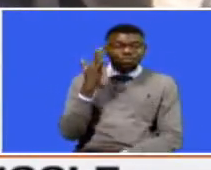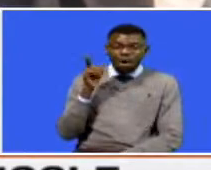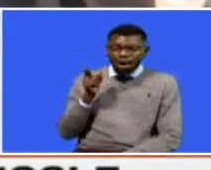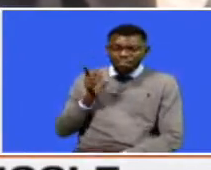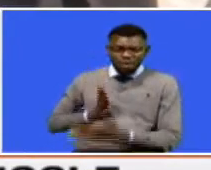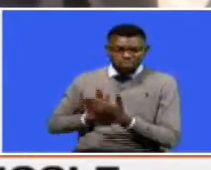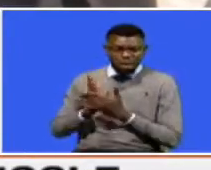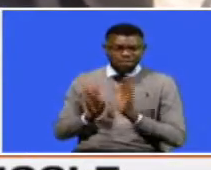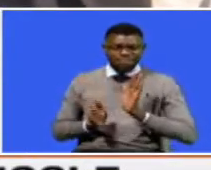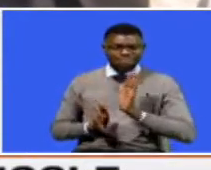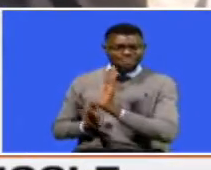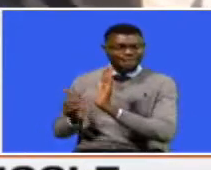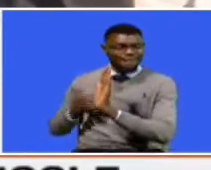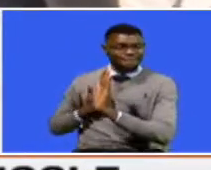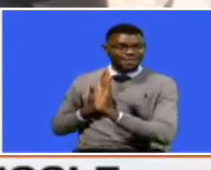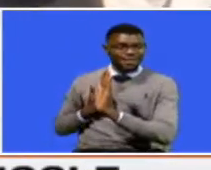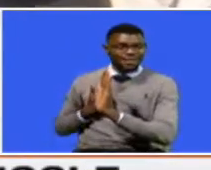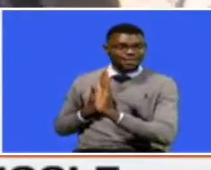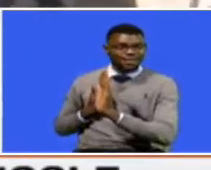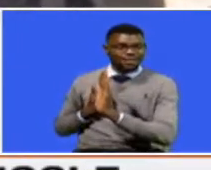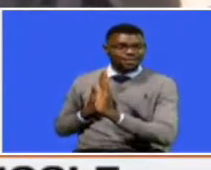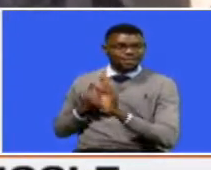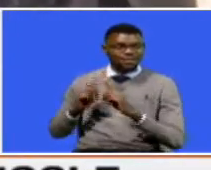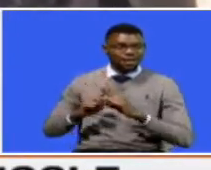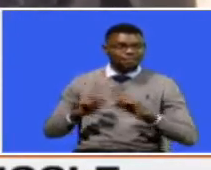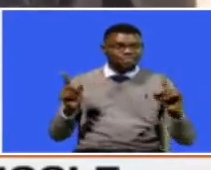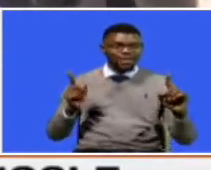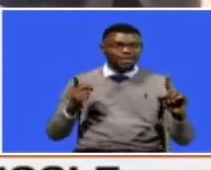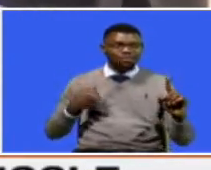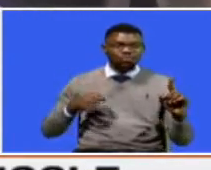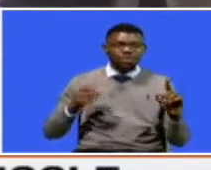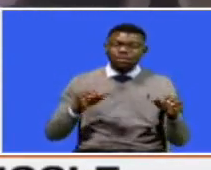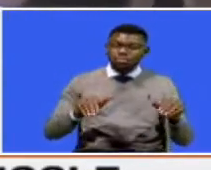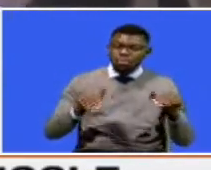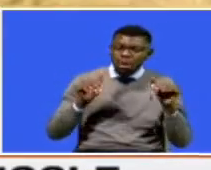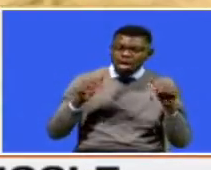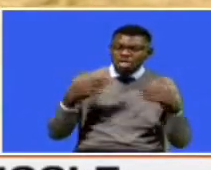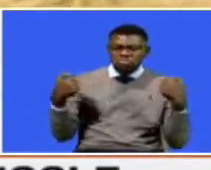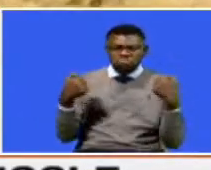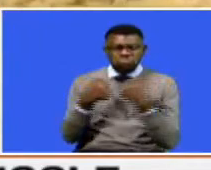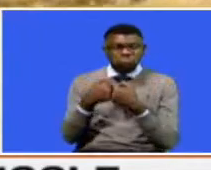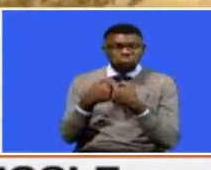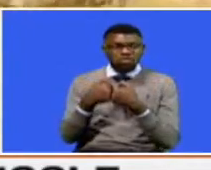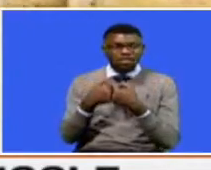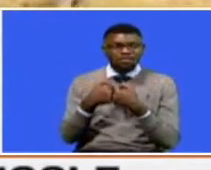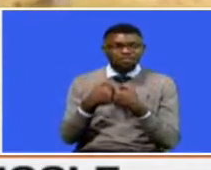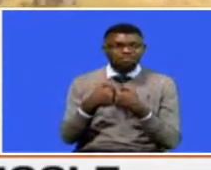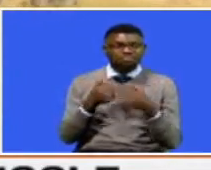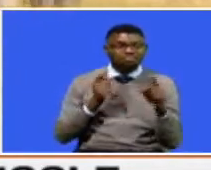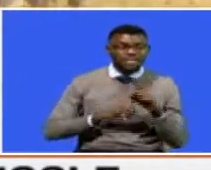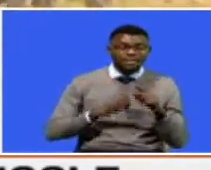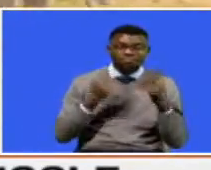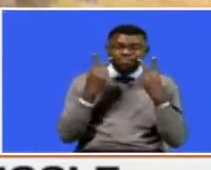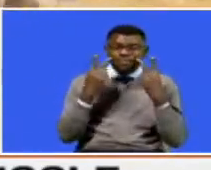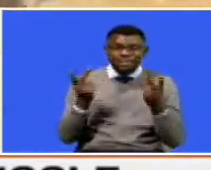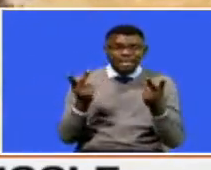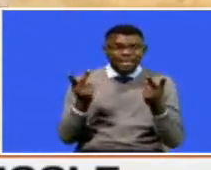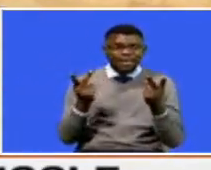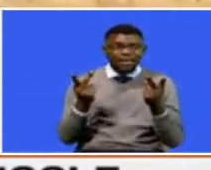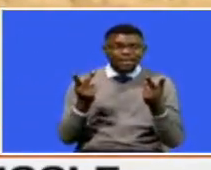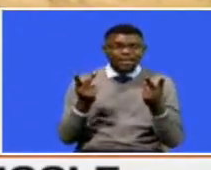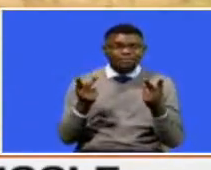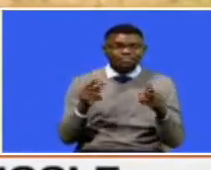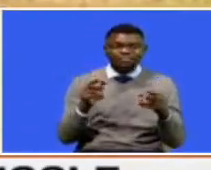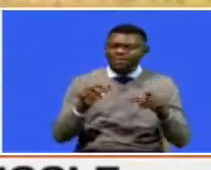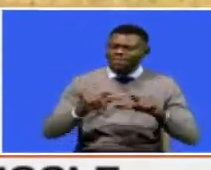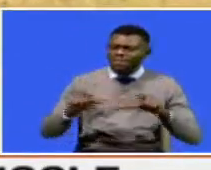their right. And we are ready for that big fight. When you sum up all those plots,